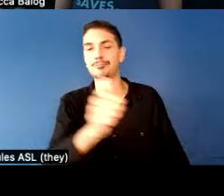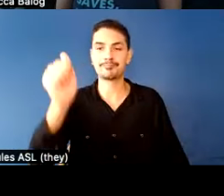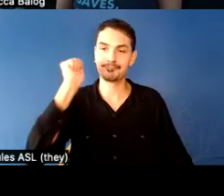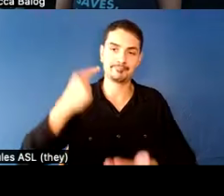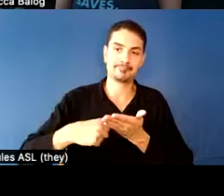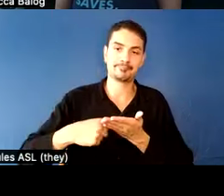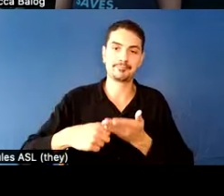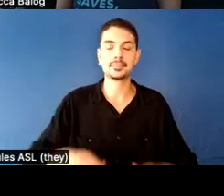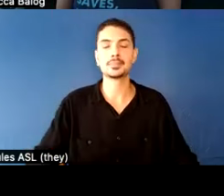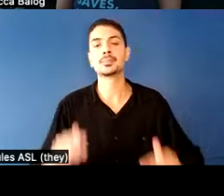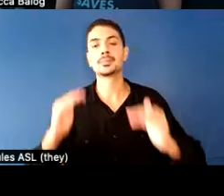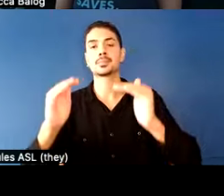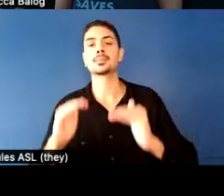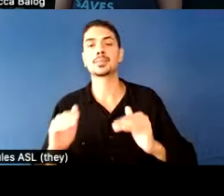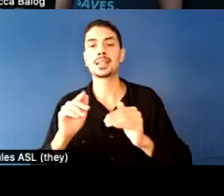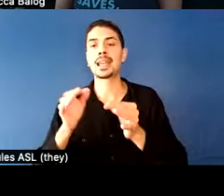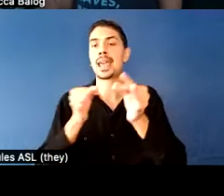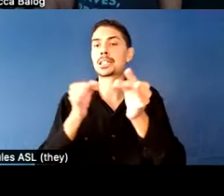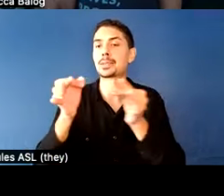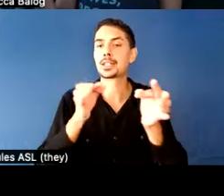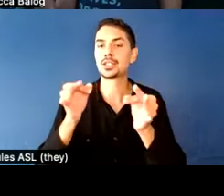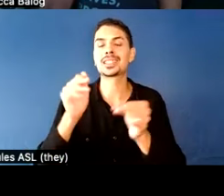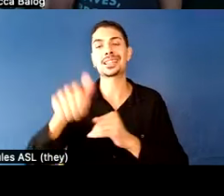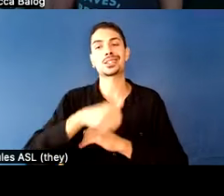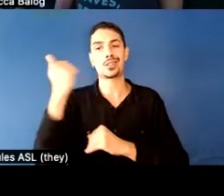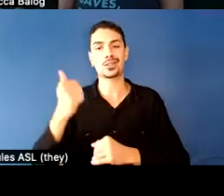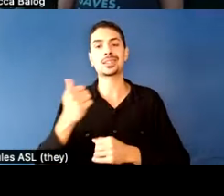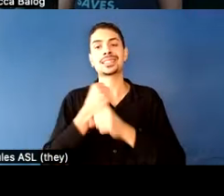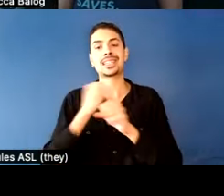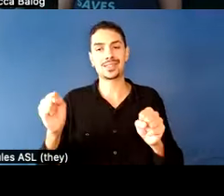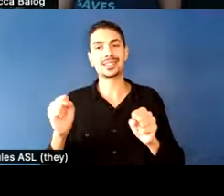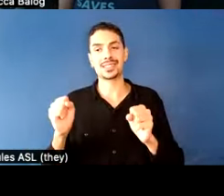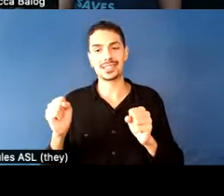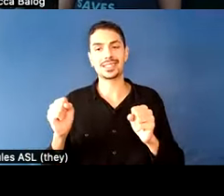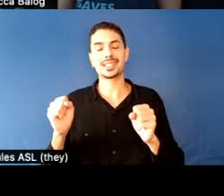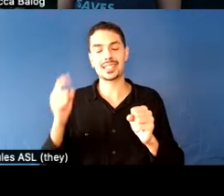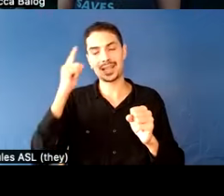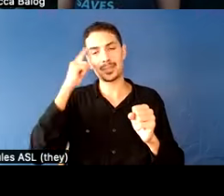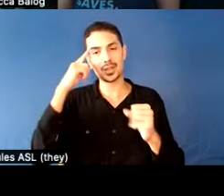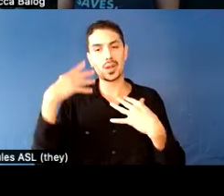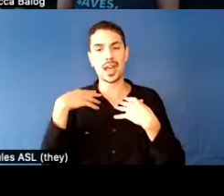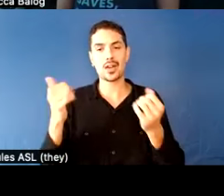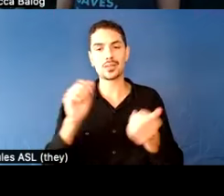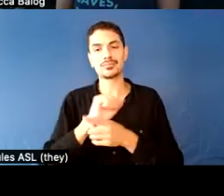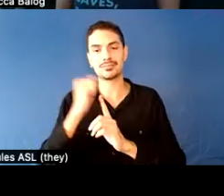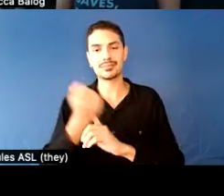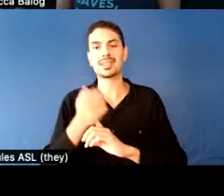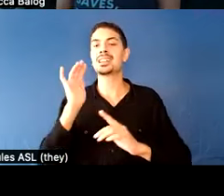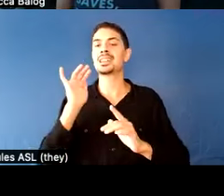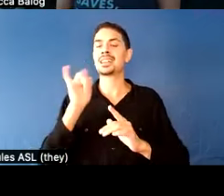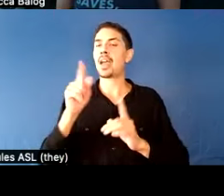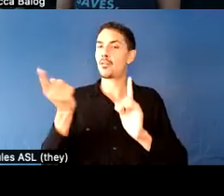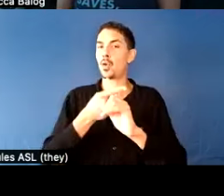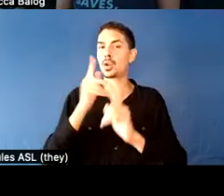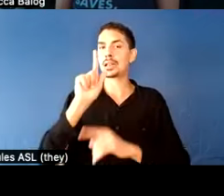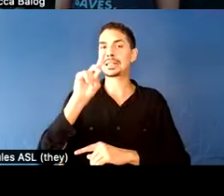what happened, another safety mechanism. That mental health, going back to what Linda was talking about in the first module. And this